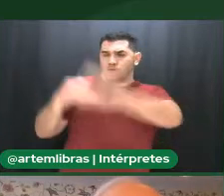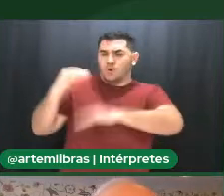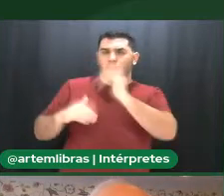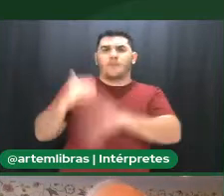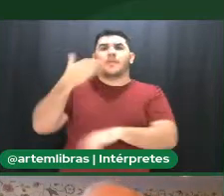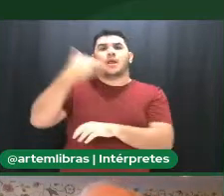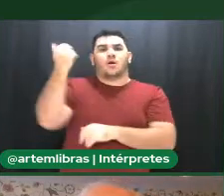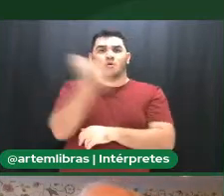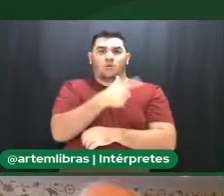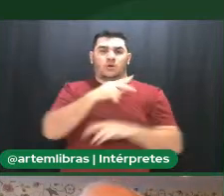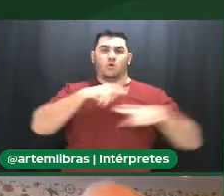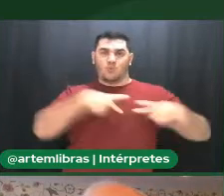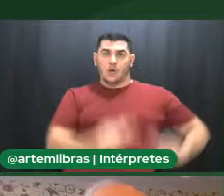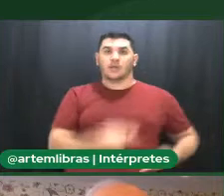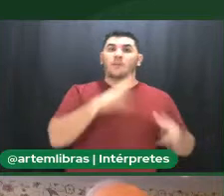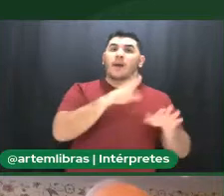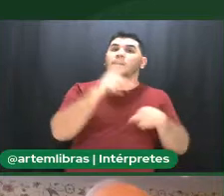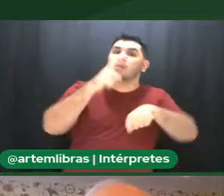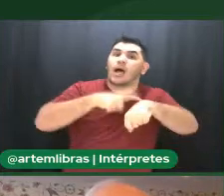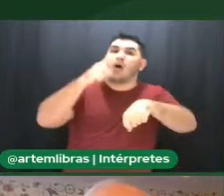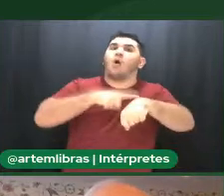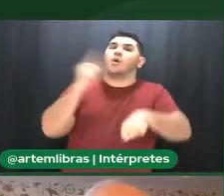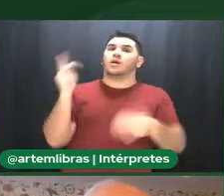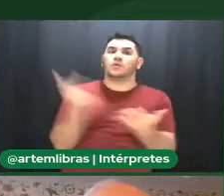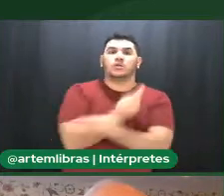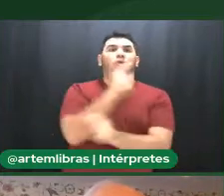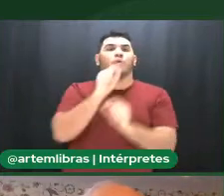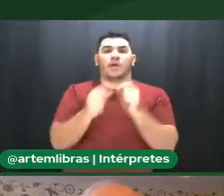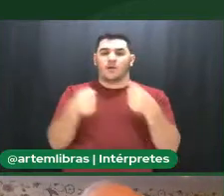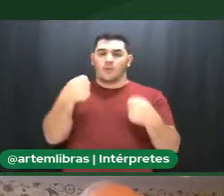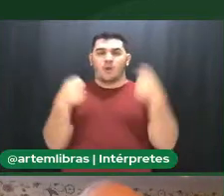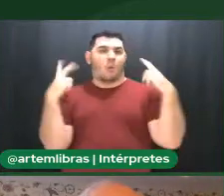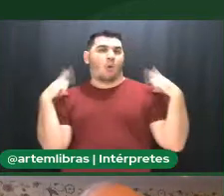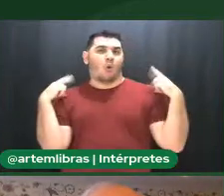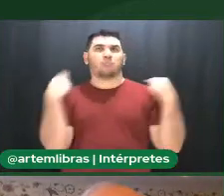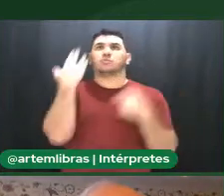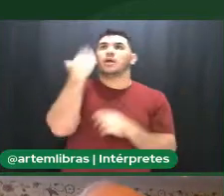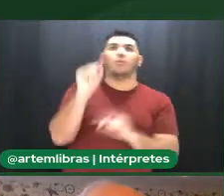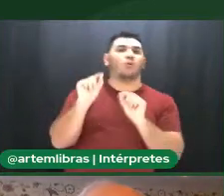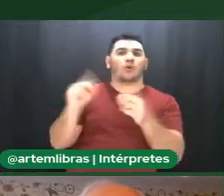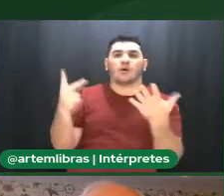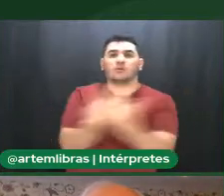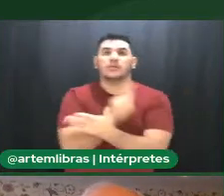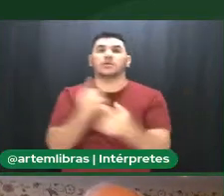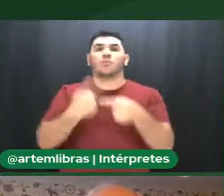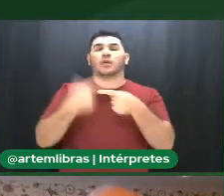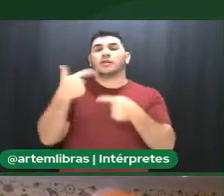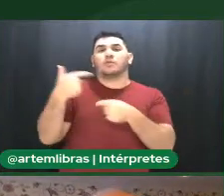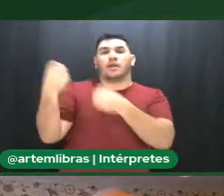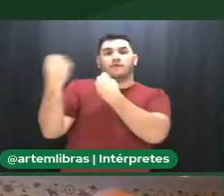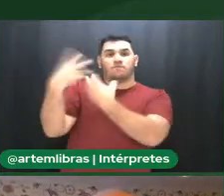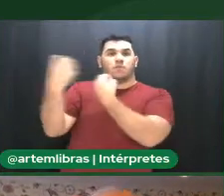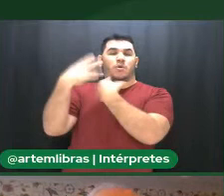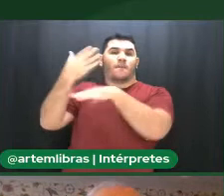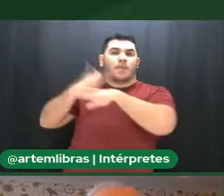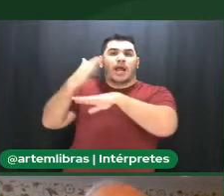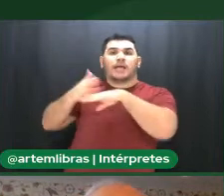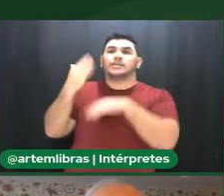existence. And so the pilots were not trained to use it. There was nothing on their display that indicated that